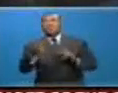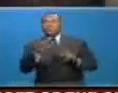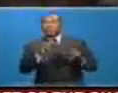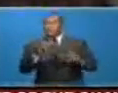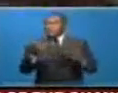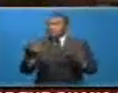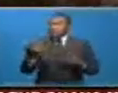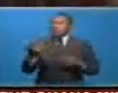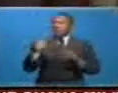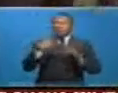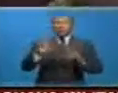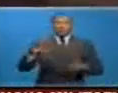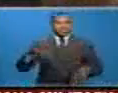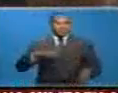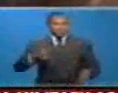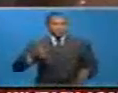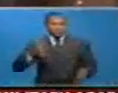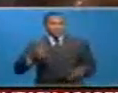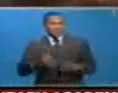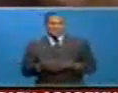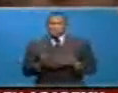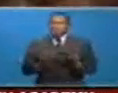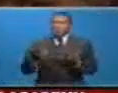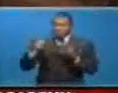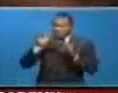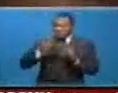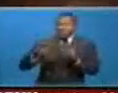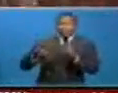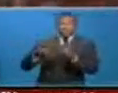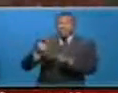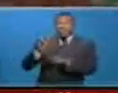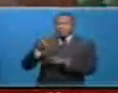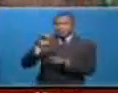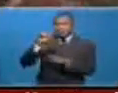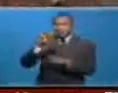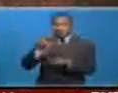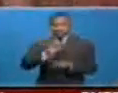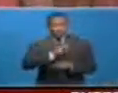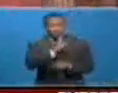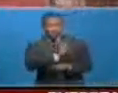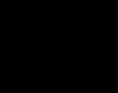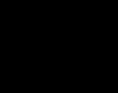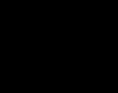is a credible one. The movement has so far awarded the presidents of Benin and Togo